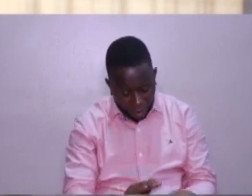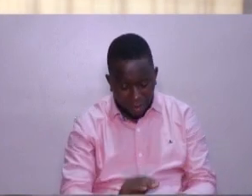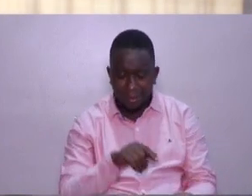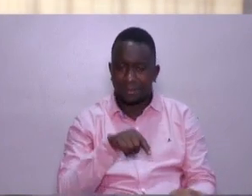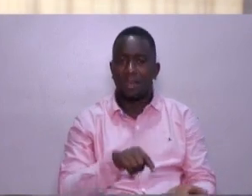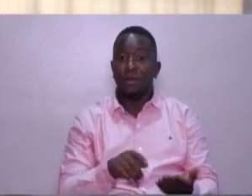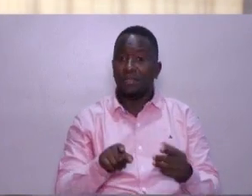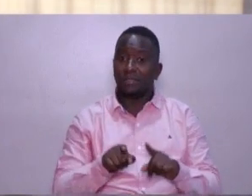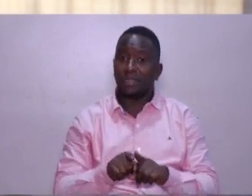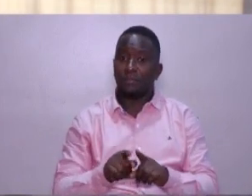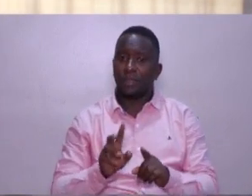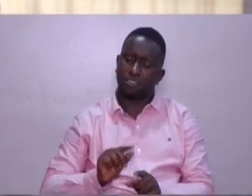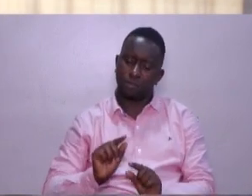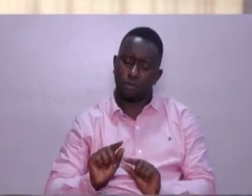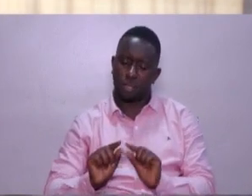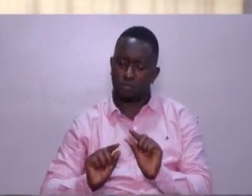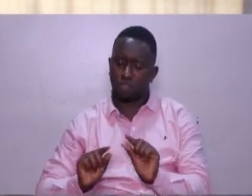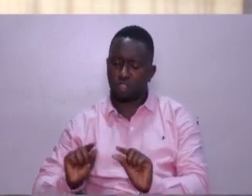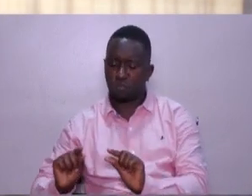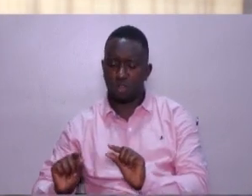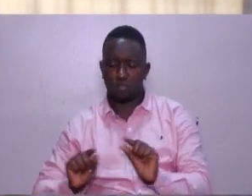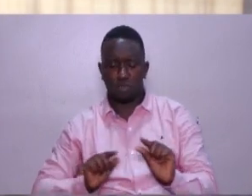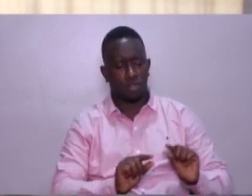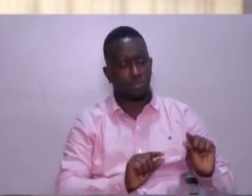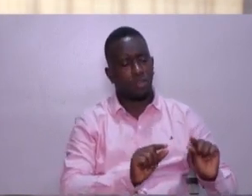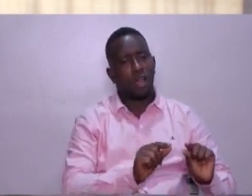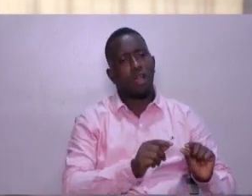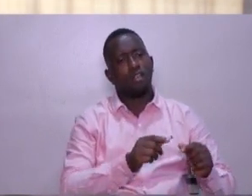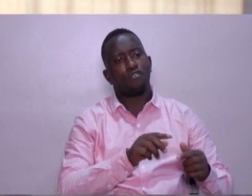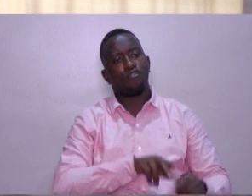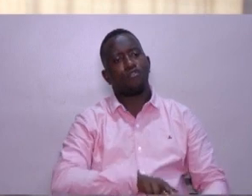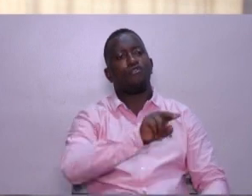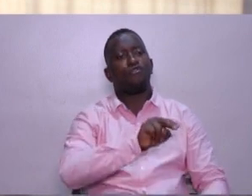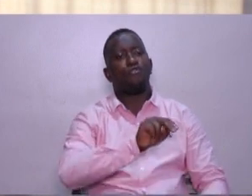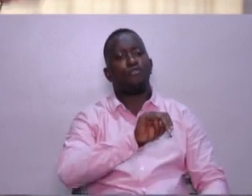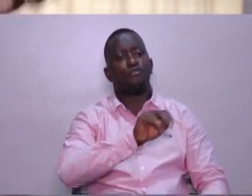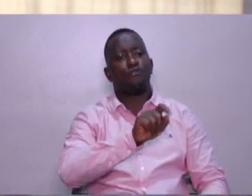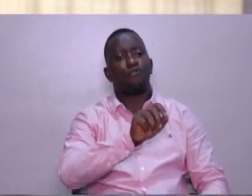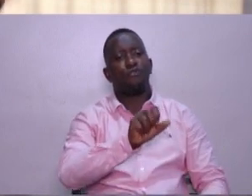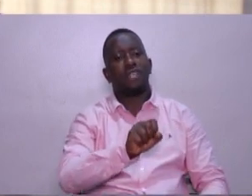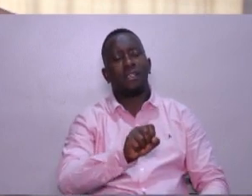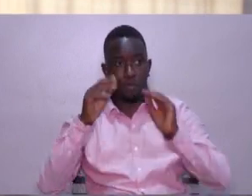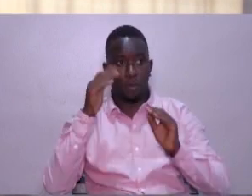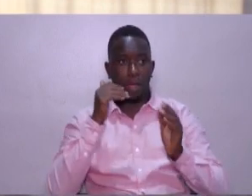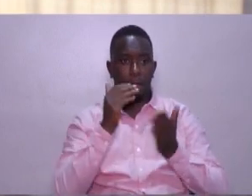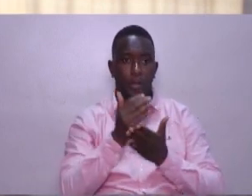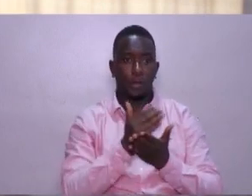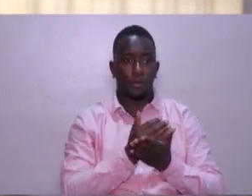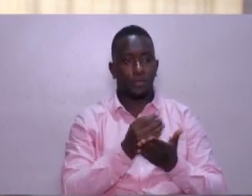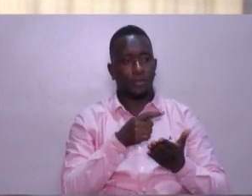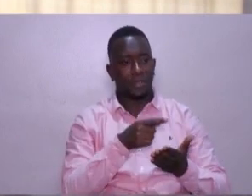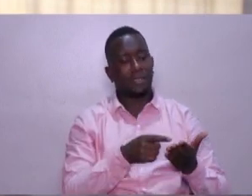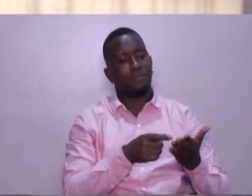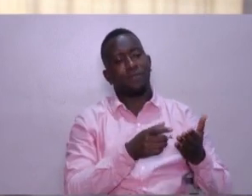already said, break it down into smaller units that they can learn within a very short time because of the attention span.